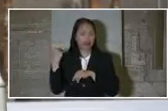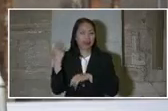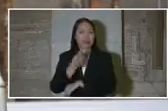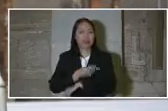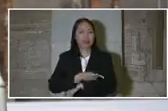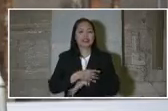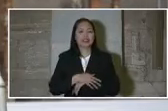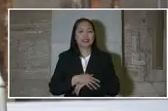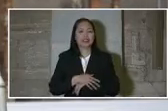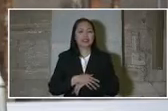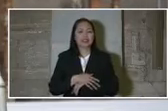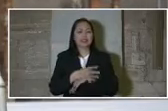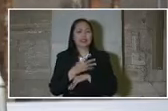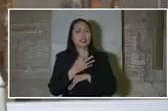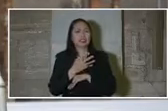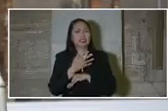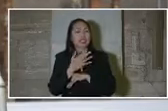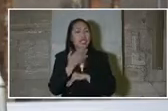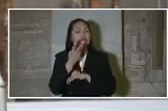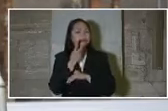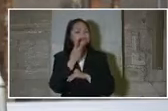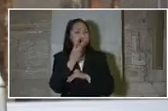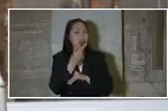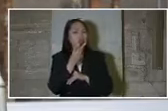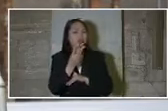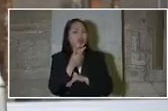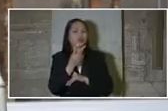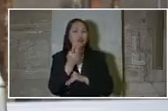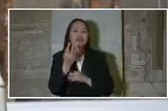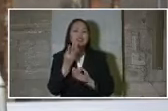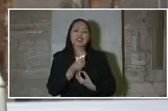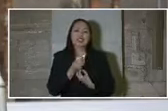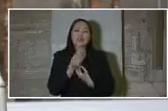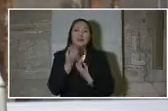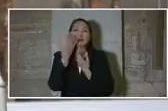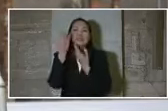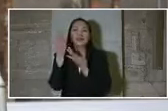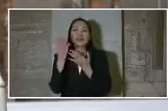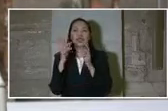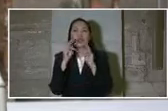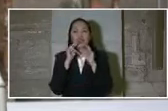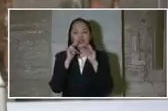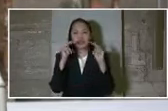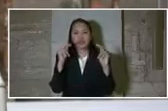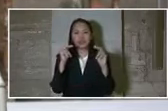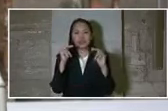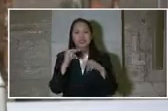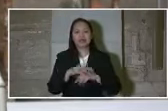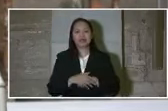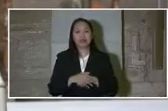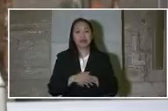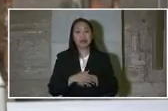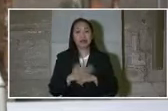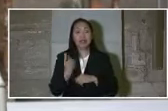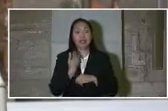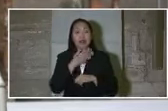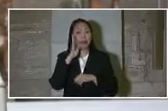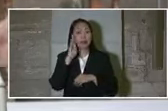I saw a very inspiring news. Our brothers and sisters